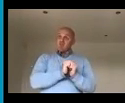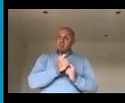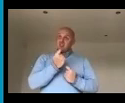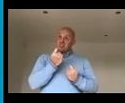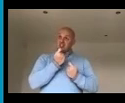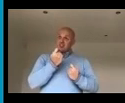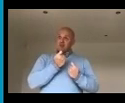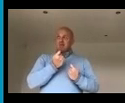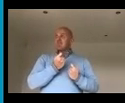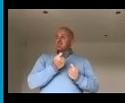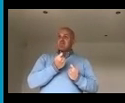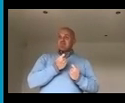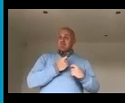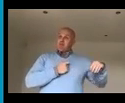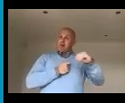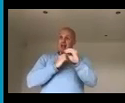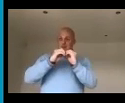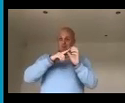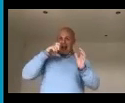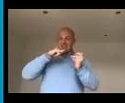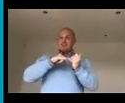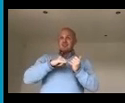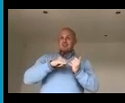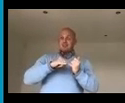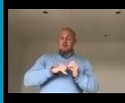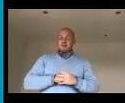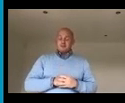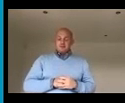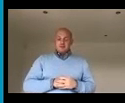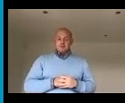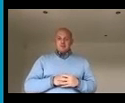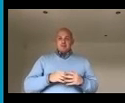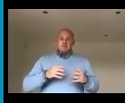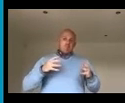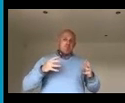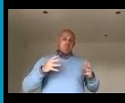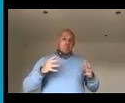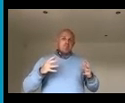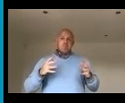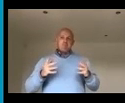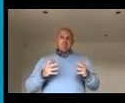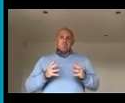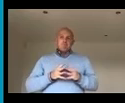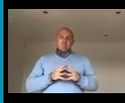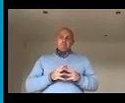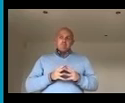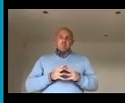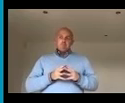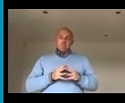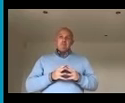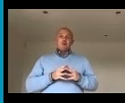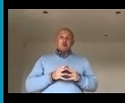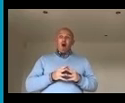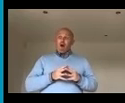few days before the money gets to you. We really want to see how the activity's gone.